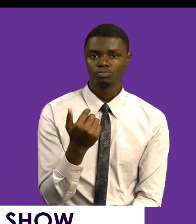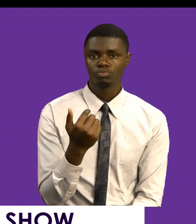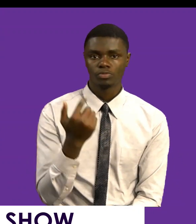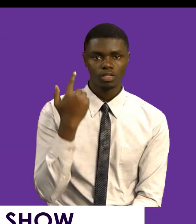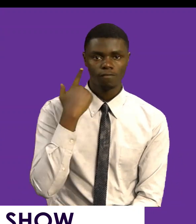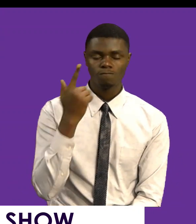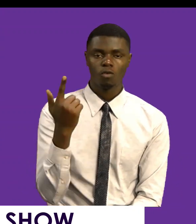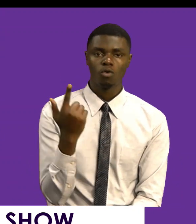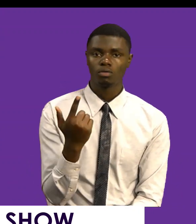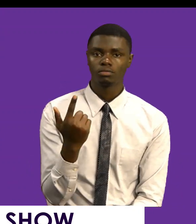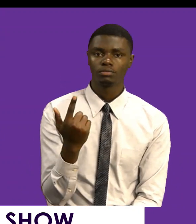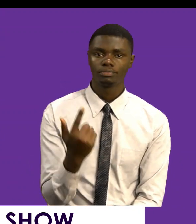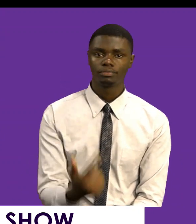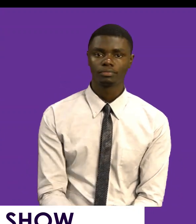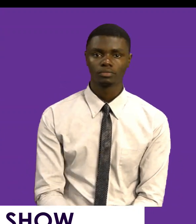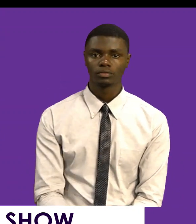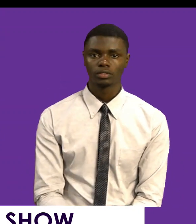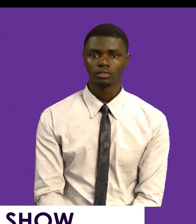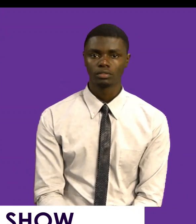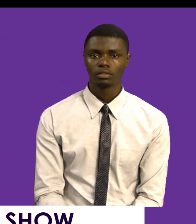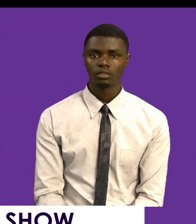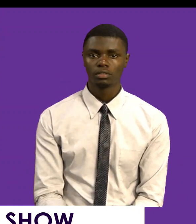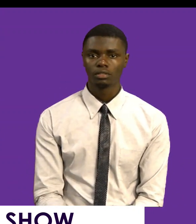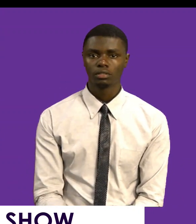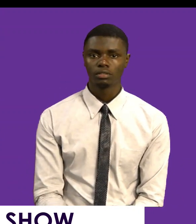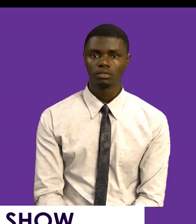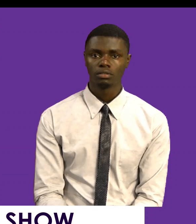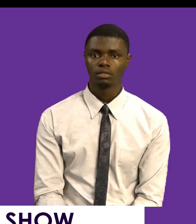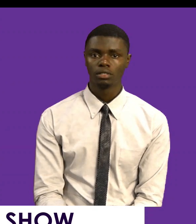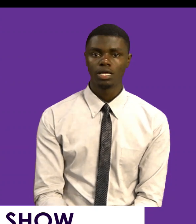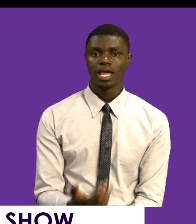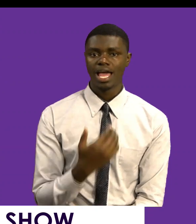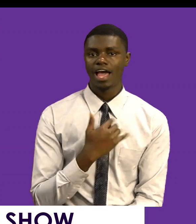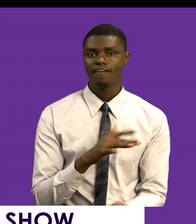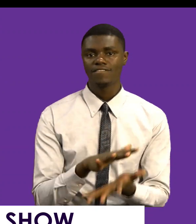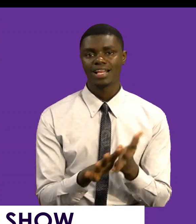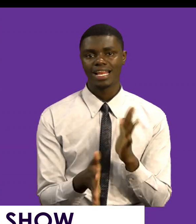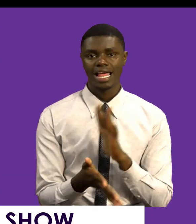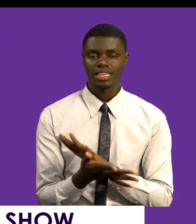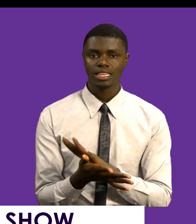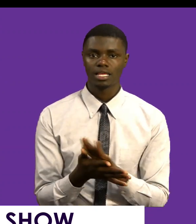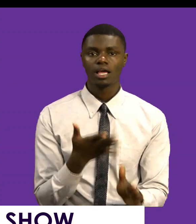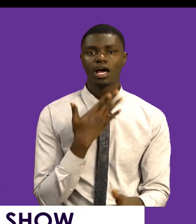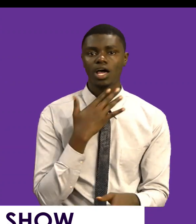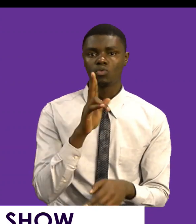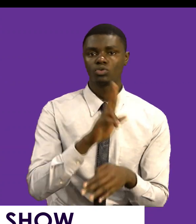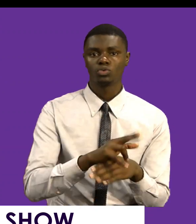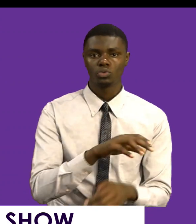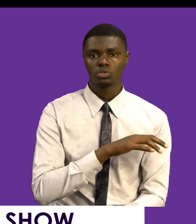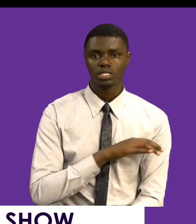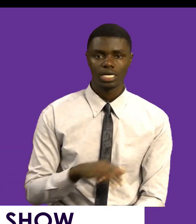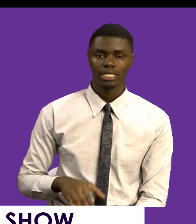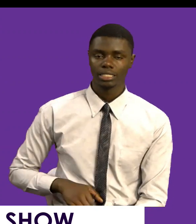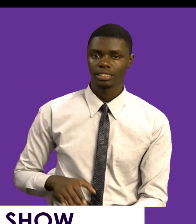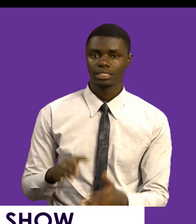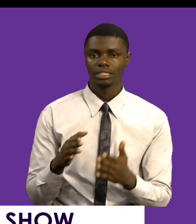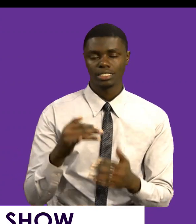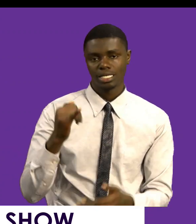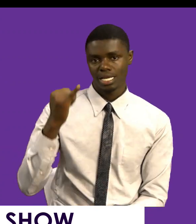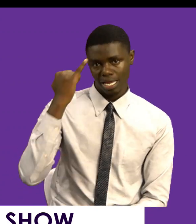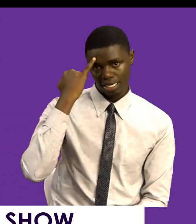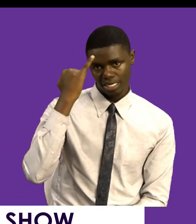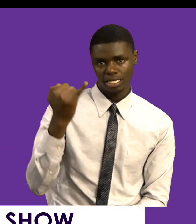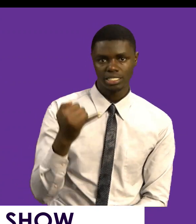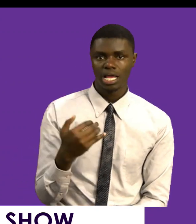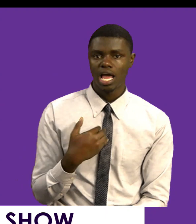For lack of a better word, there is nothing. I want to use the Christian analogy. There is